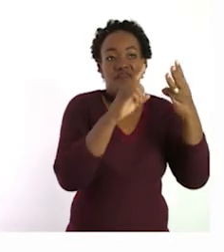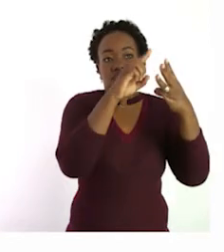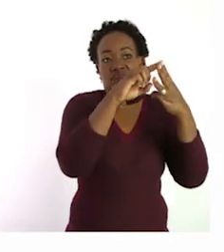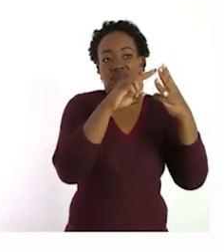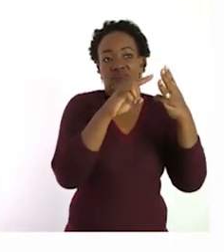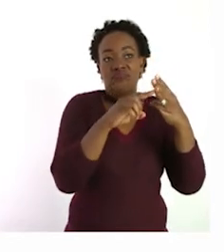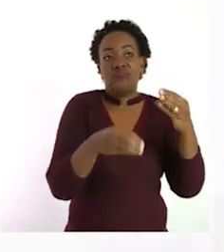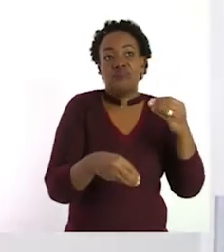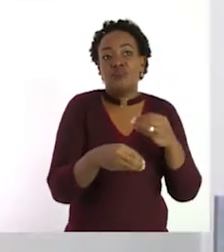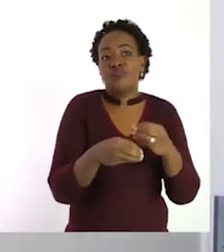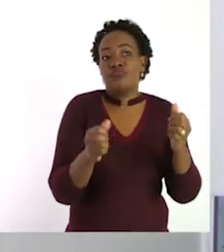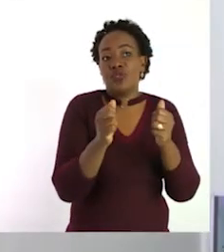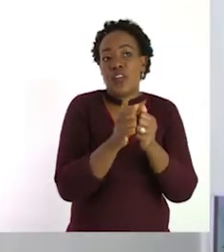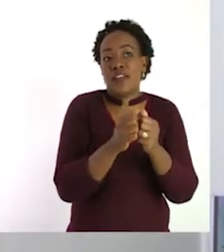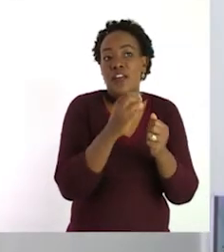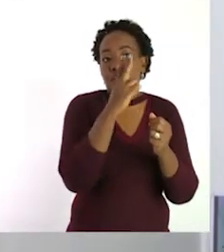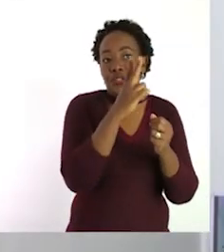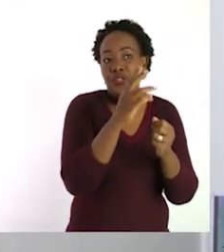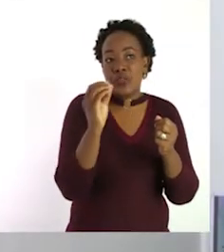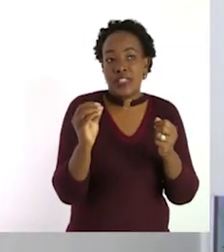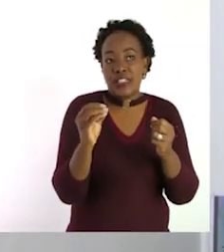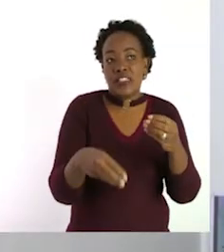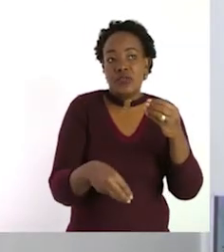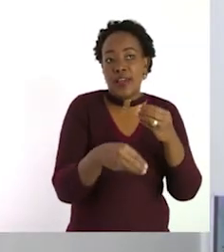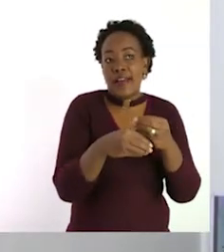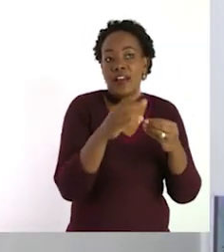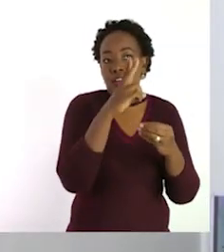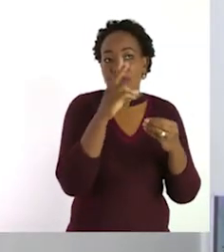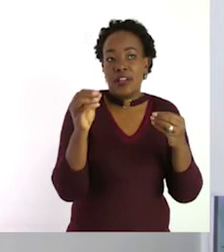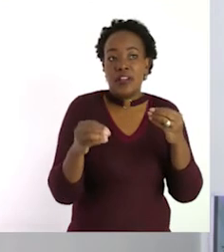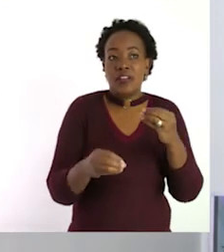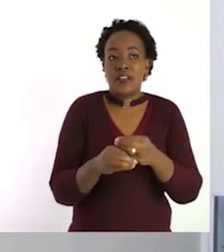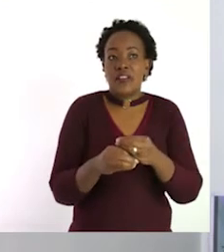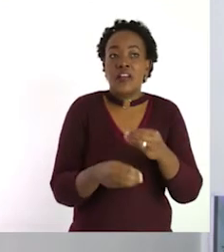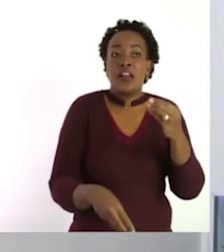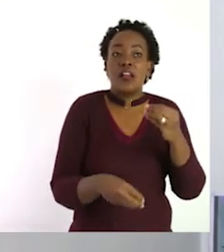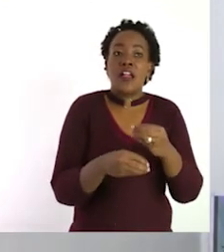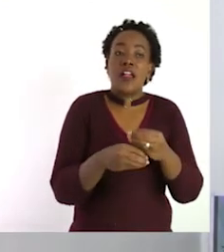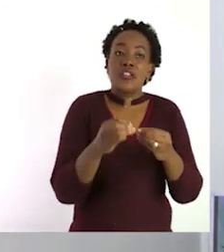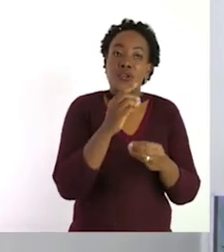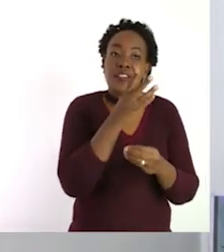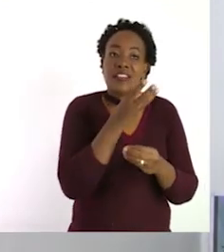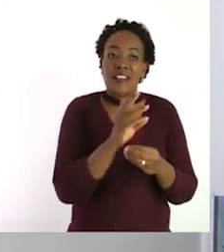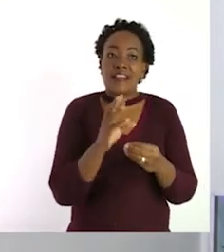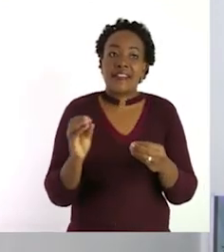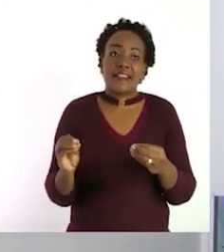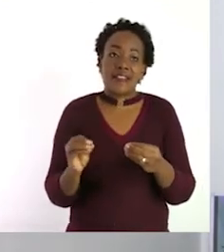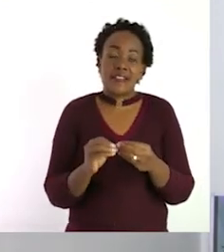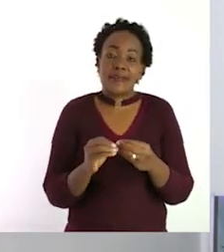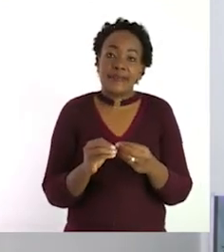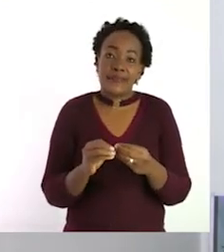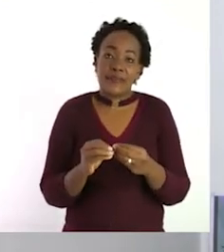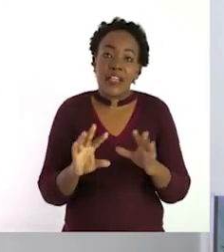It means 20 plus 20 plus 20. Okay. This is